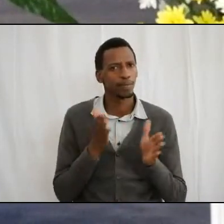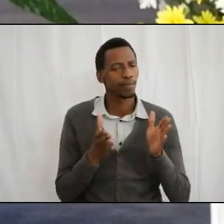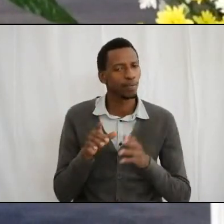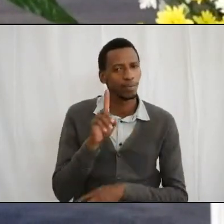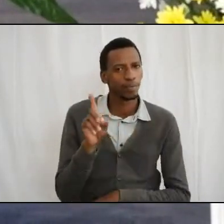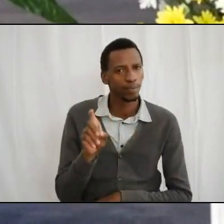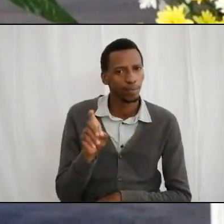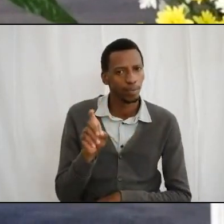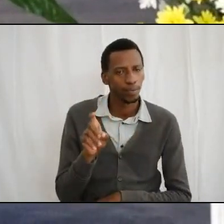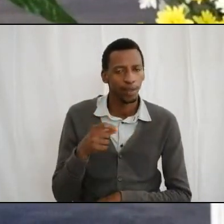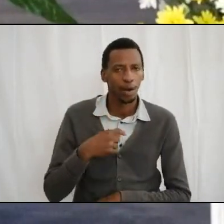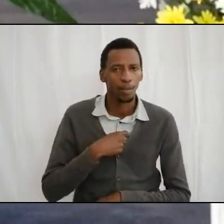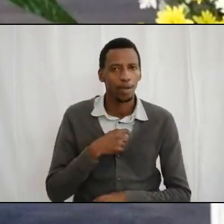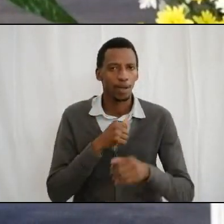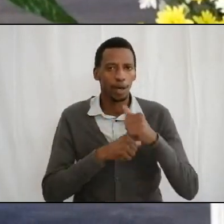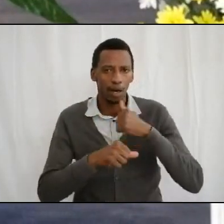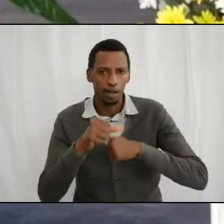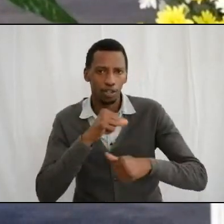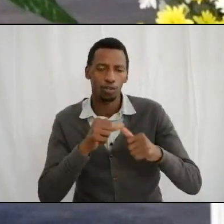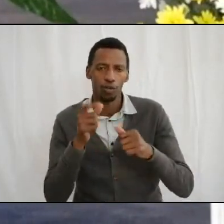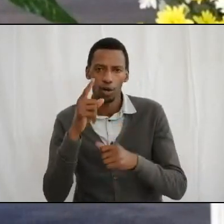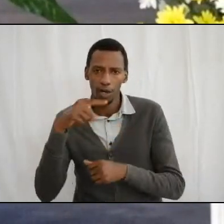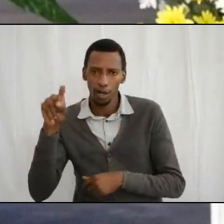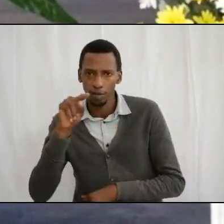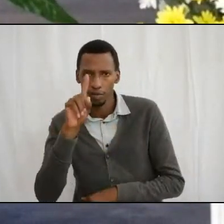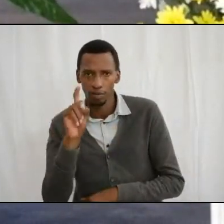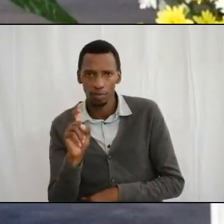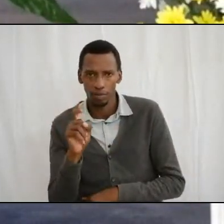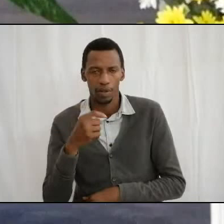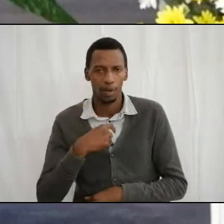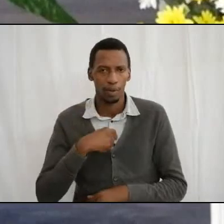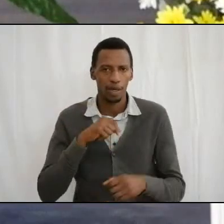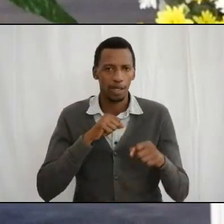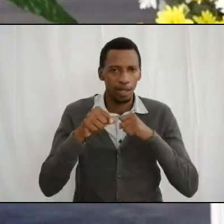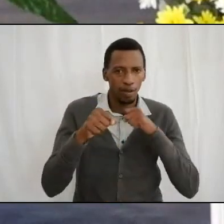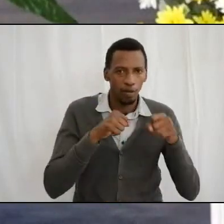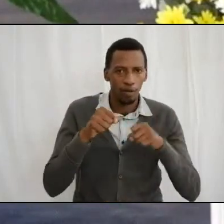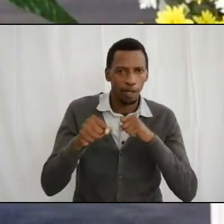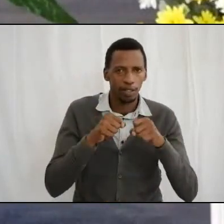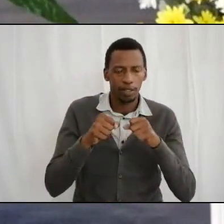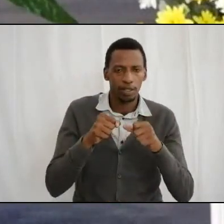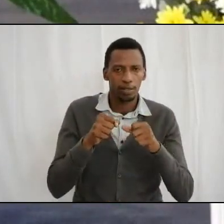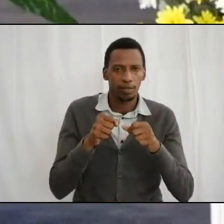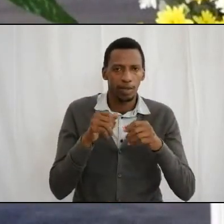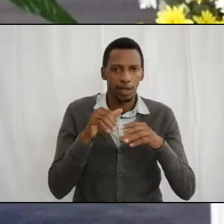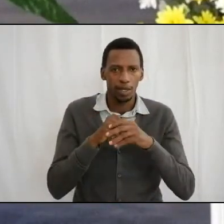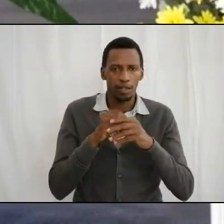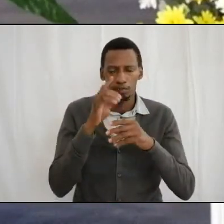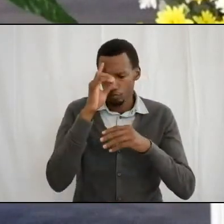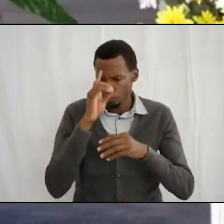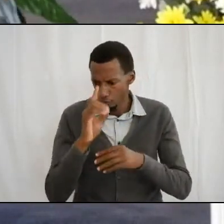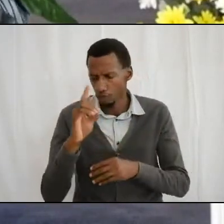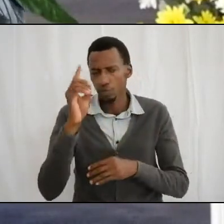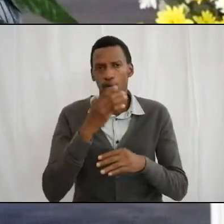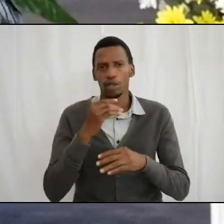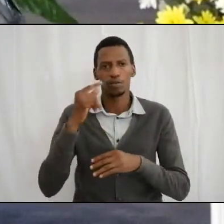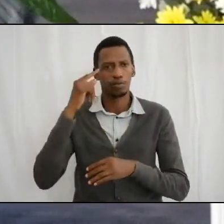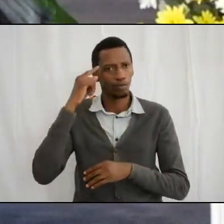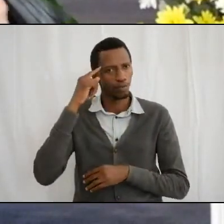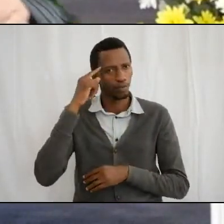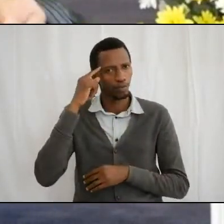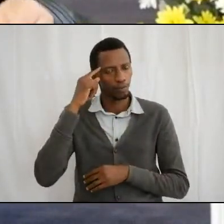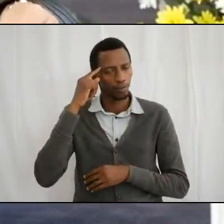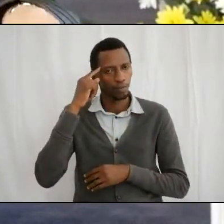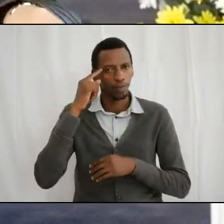I doing the right things? Am I fighting in a way that is disciplined and thoughtful